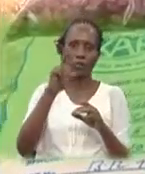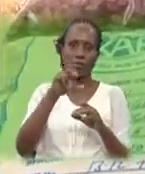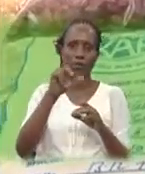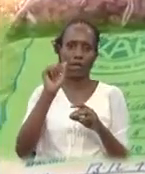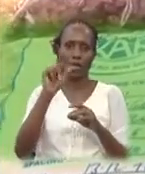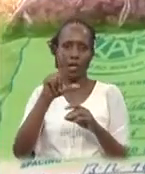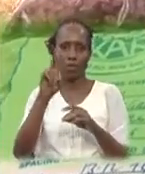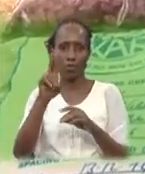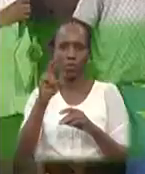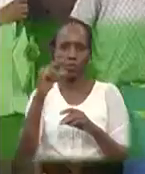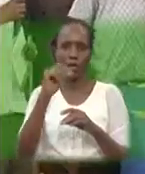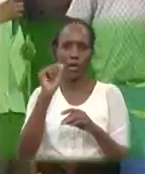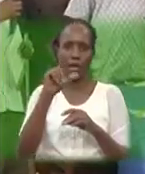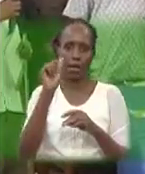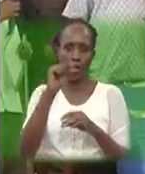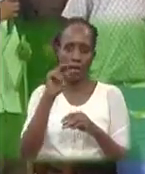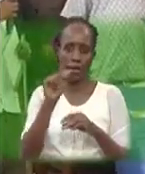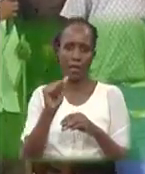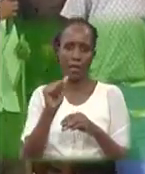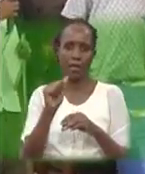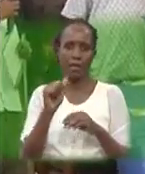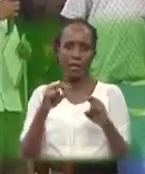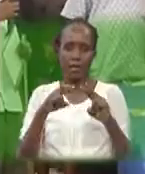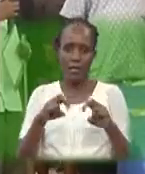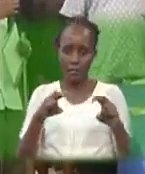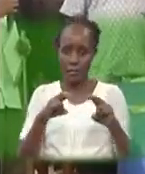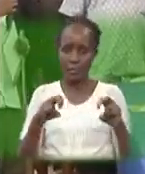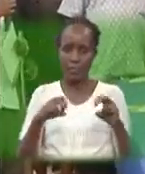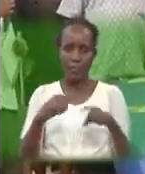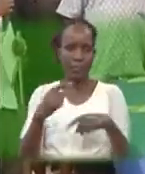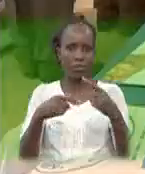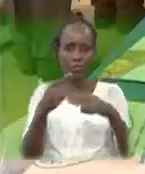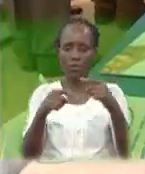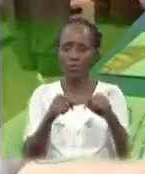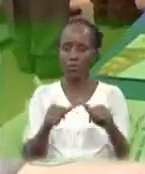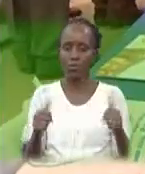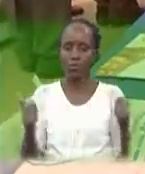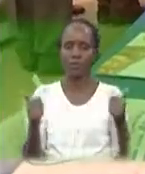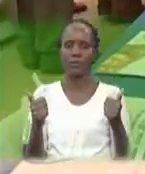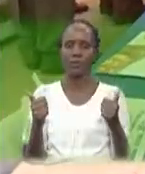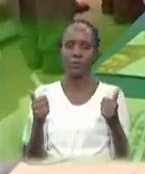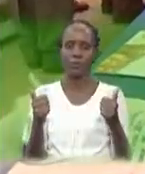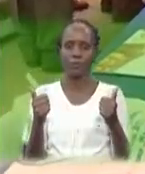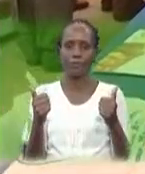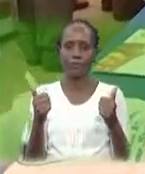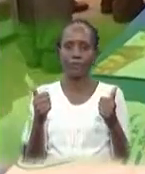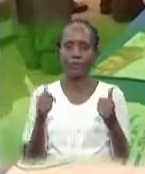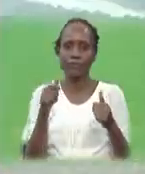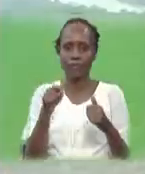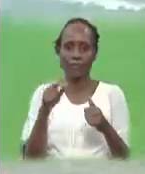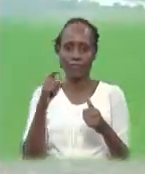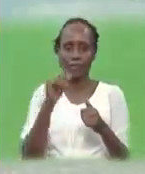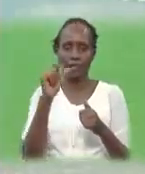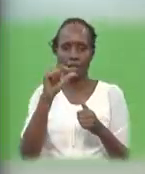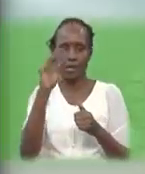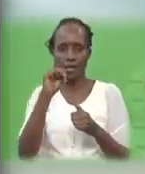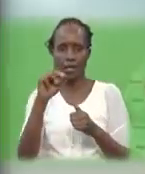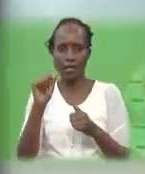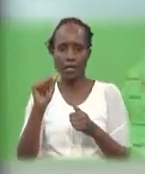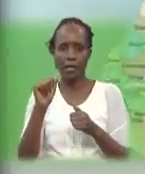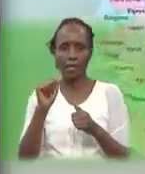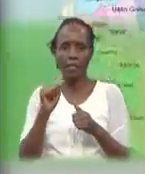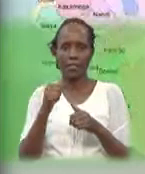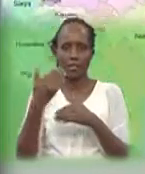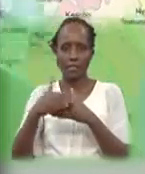Ranch. Technology is very important, so research is going to be key in this project. The Galana